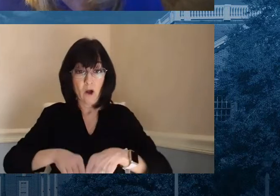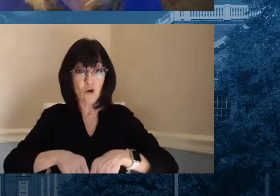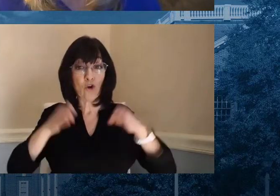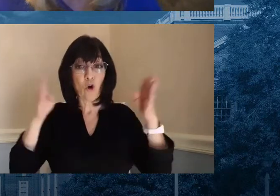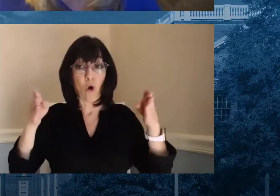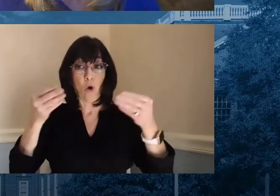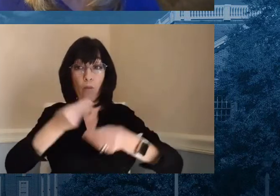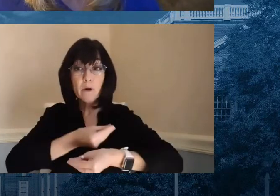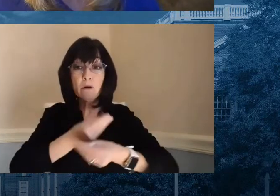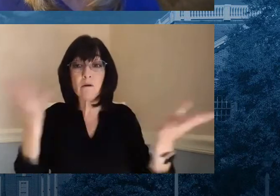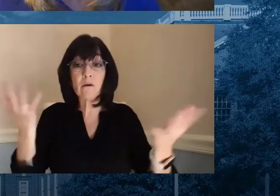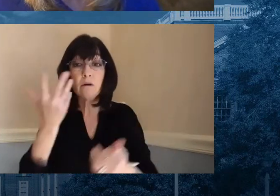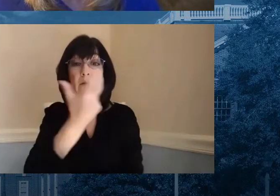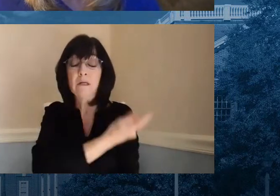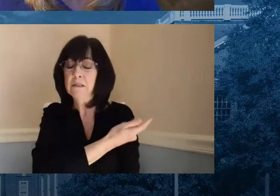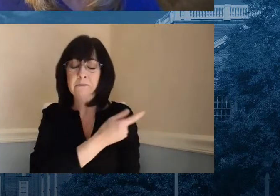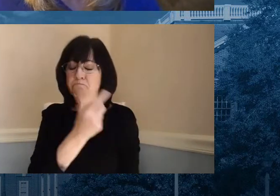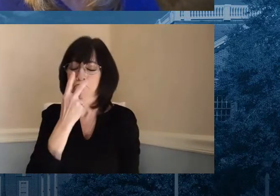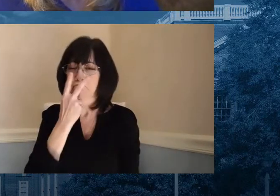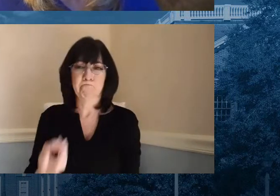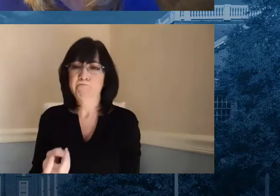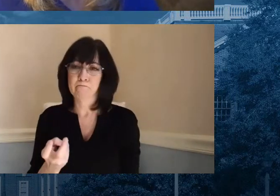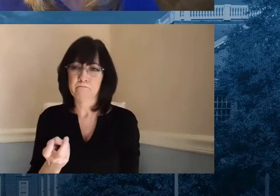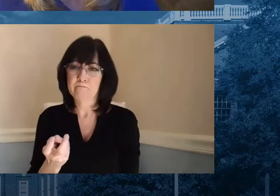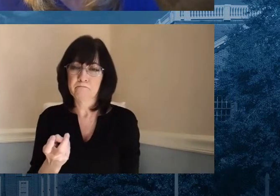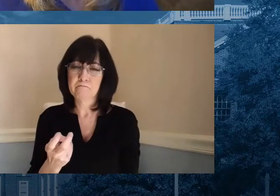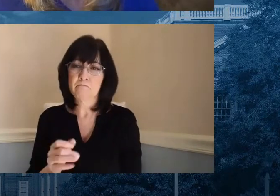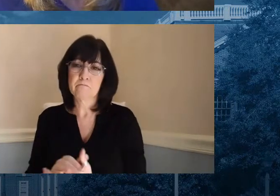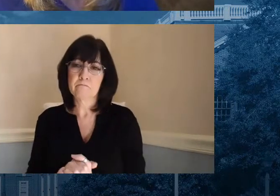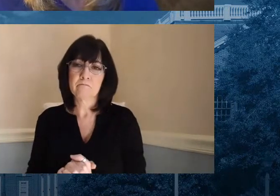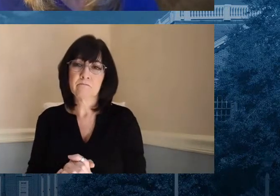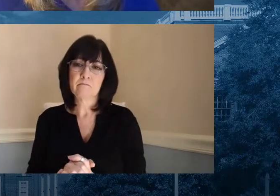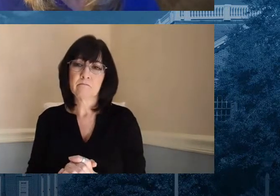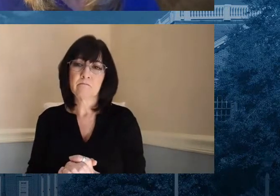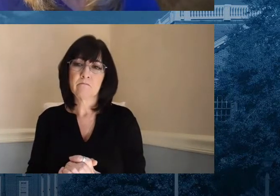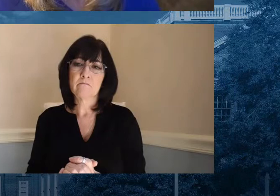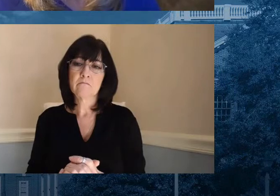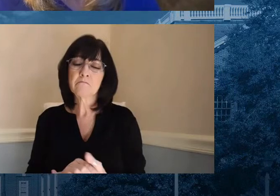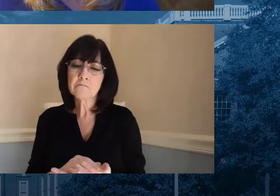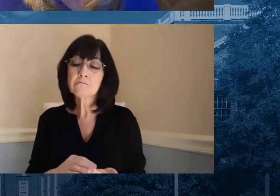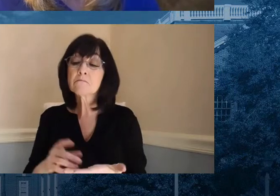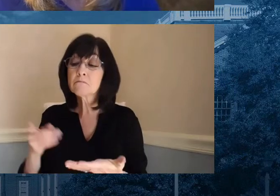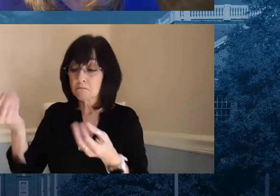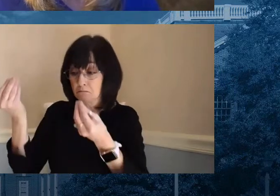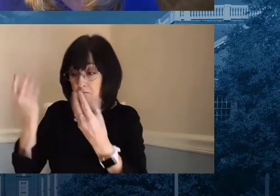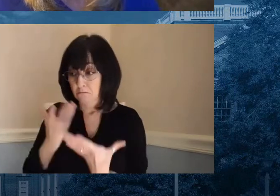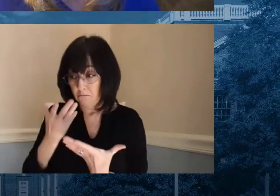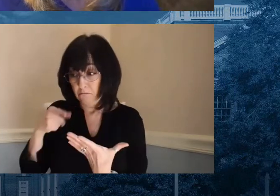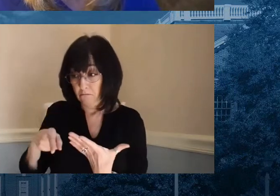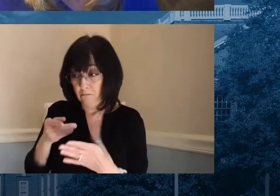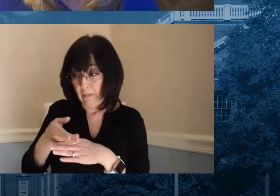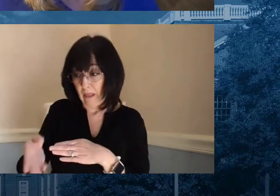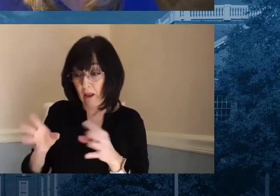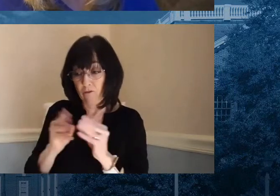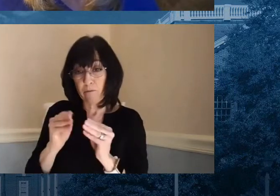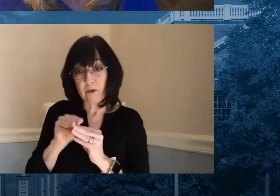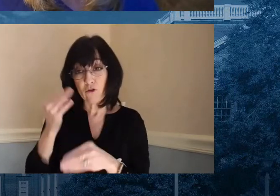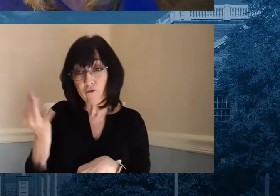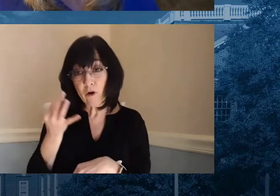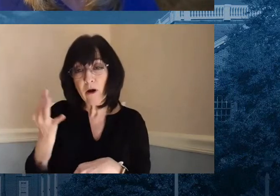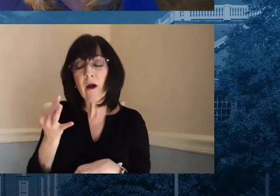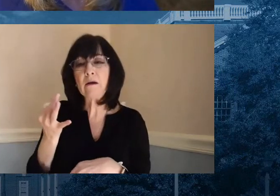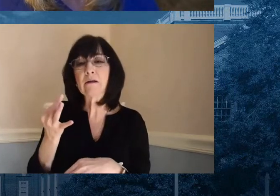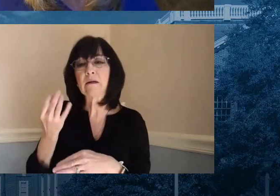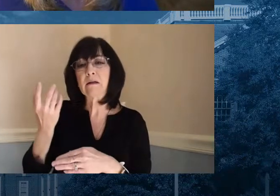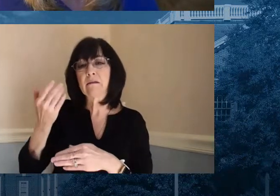to AJ in a minute, but have some time over the next week if they do open it up again.